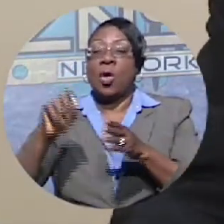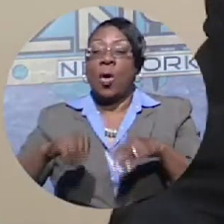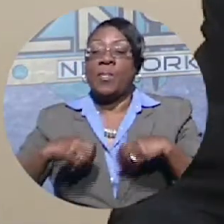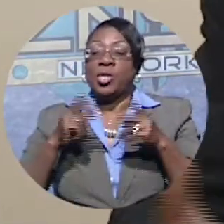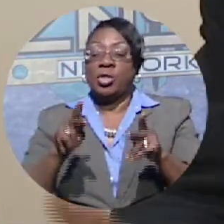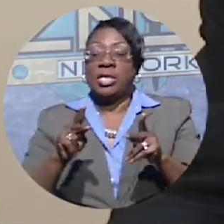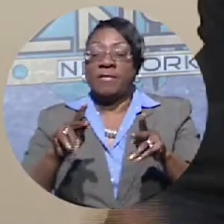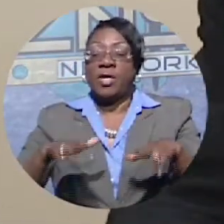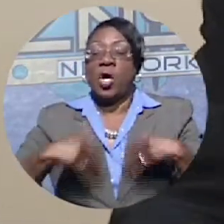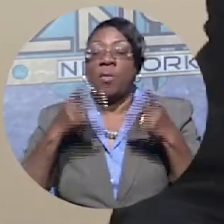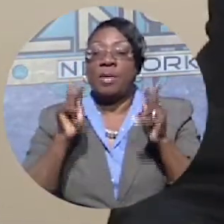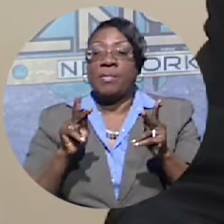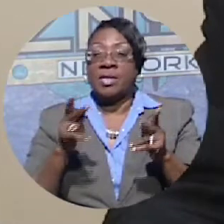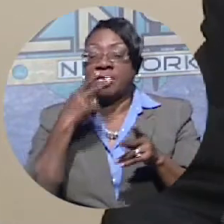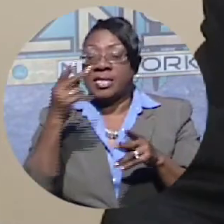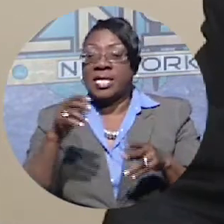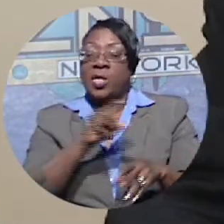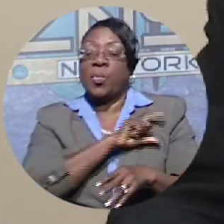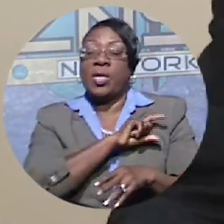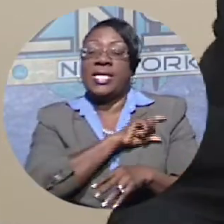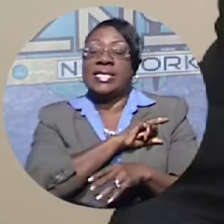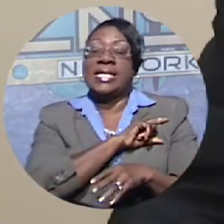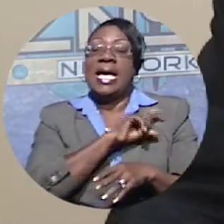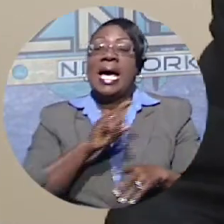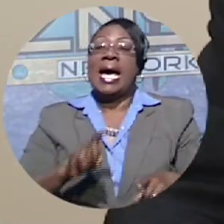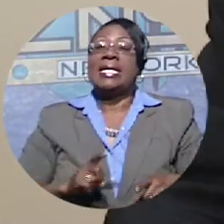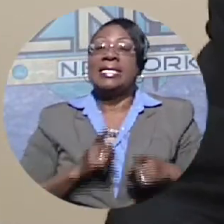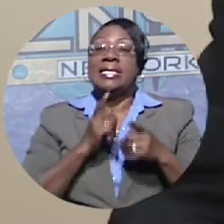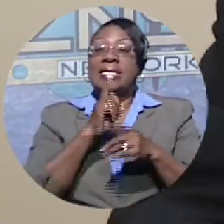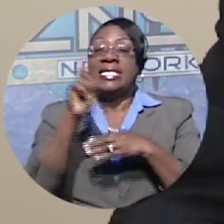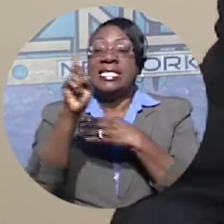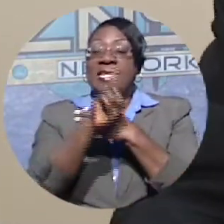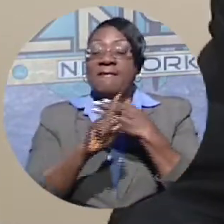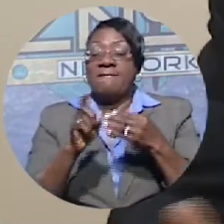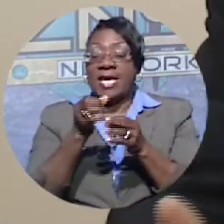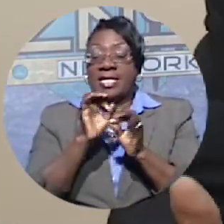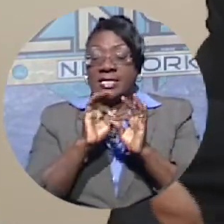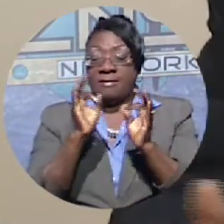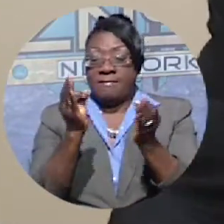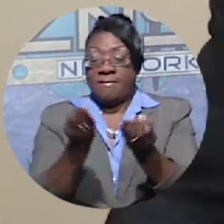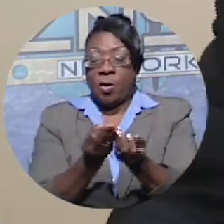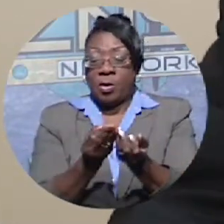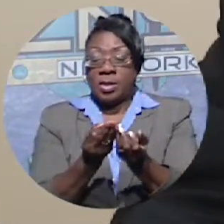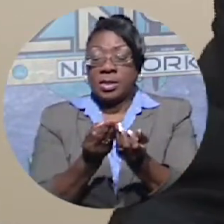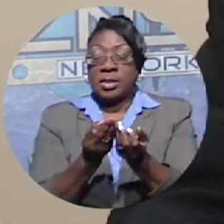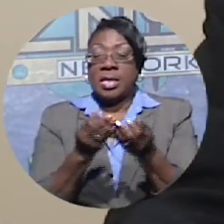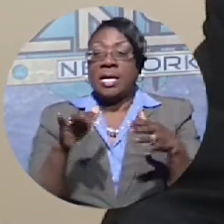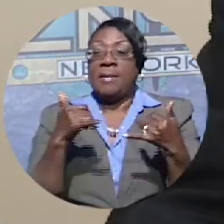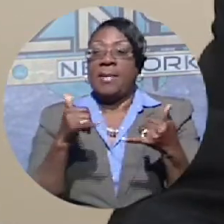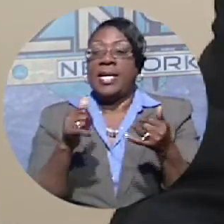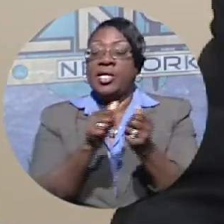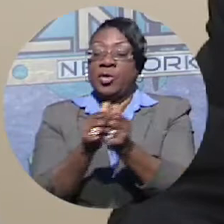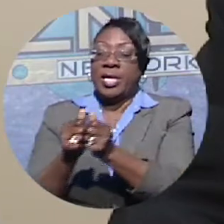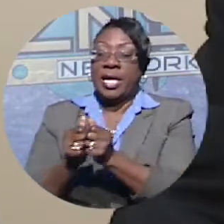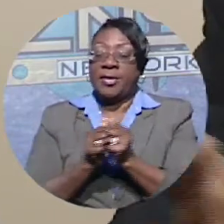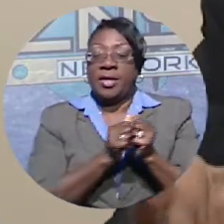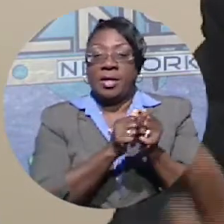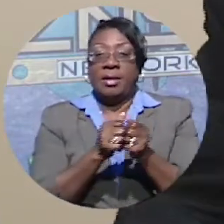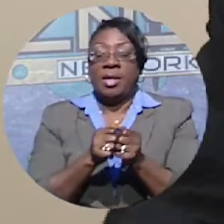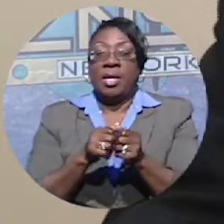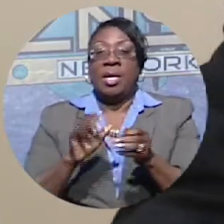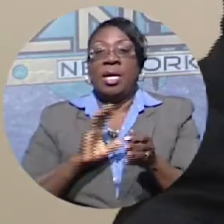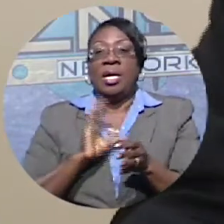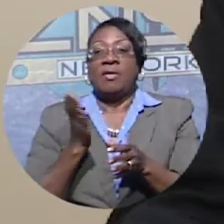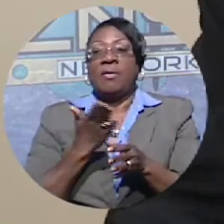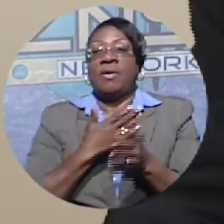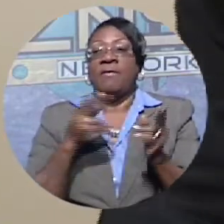people to see the police force and the defense force in action in a different kind of combat. I wait with bated